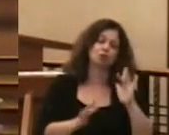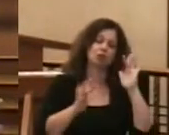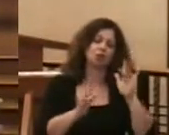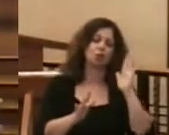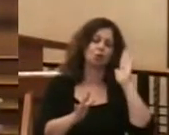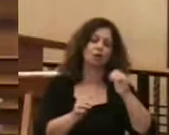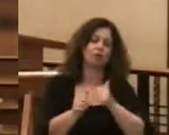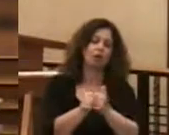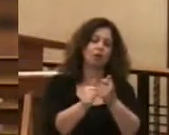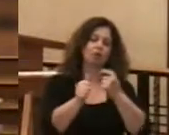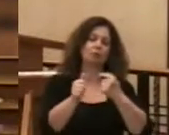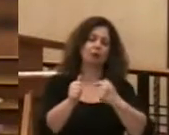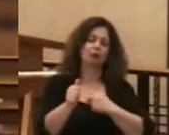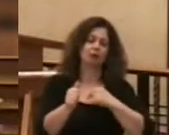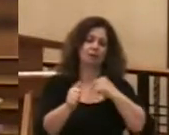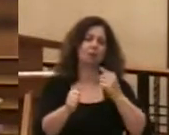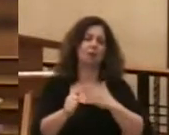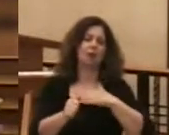the Lord forever"?